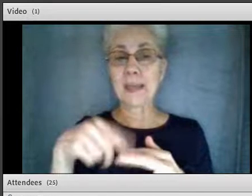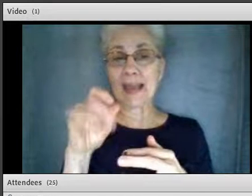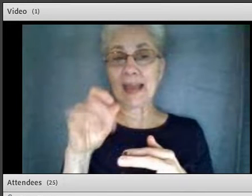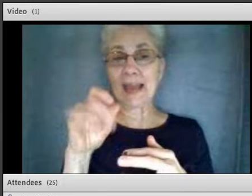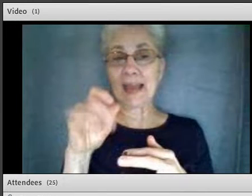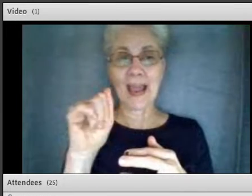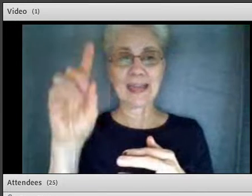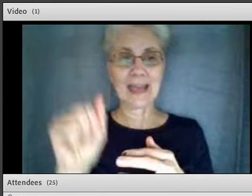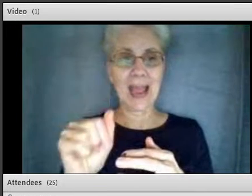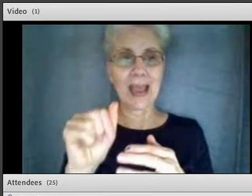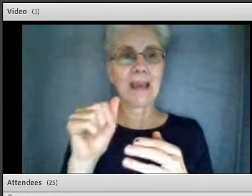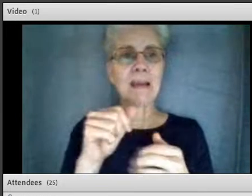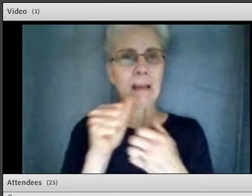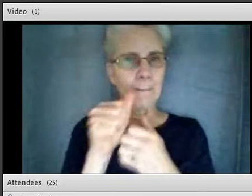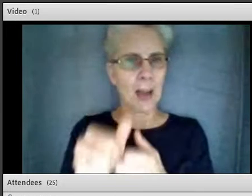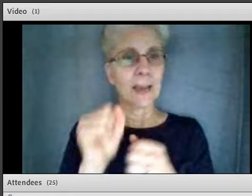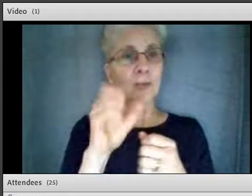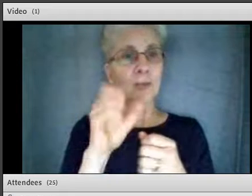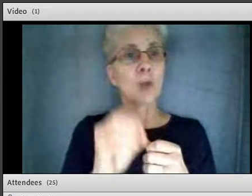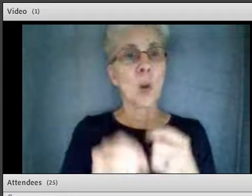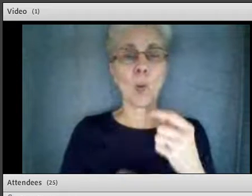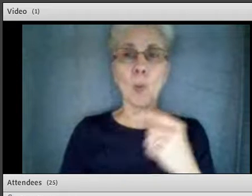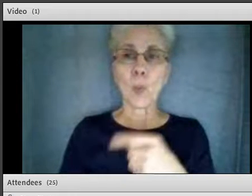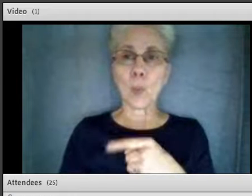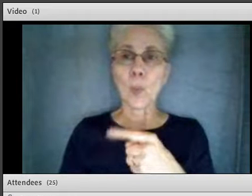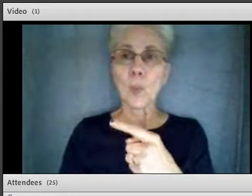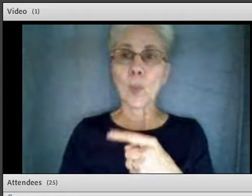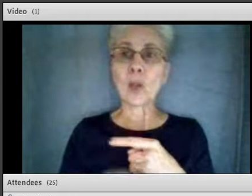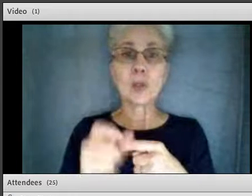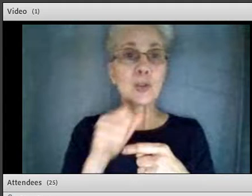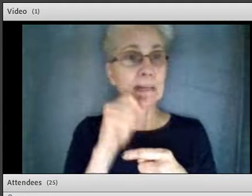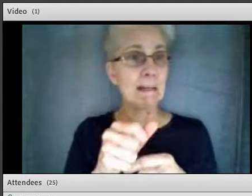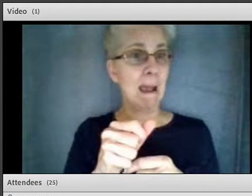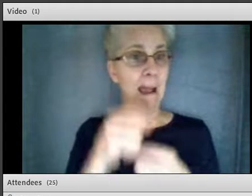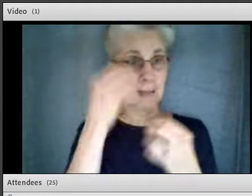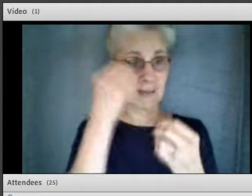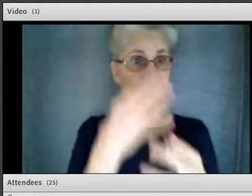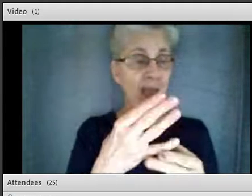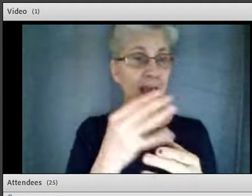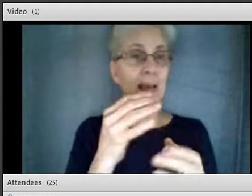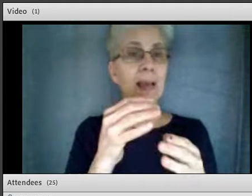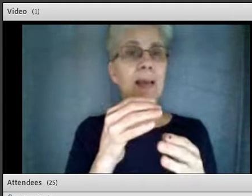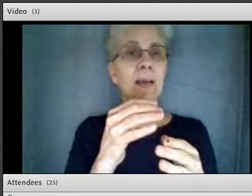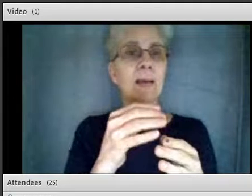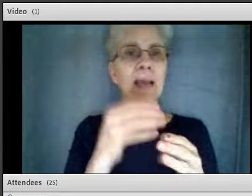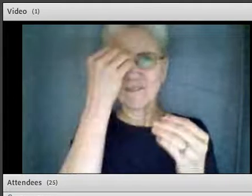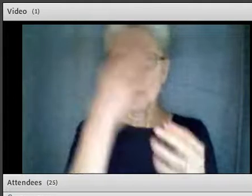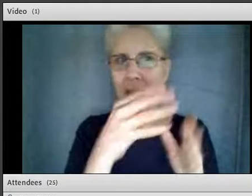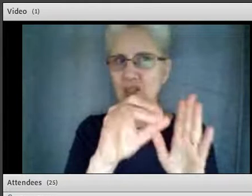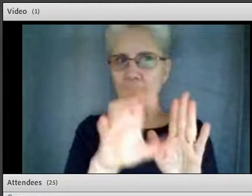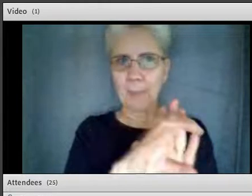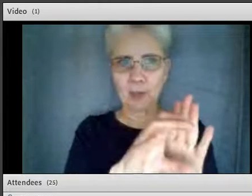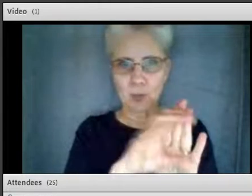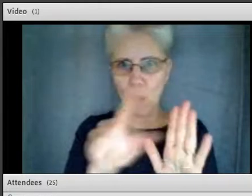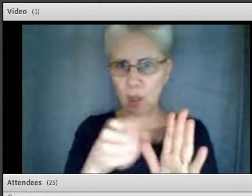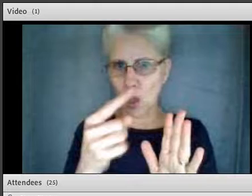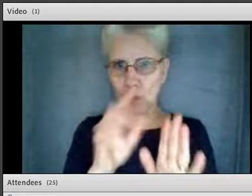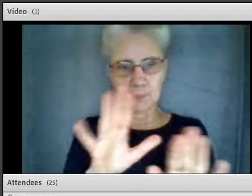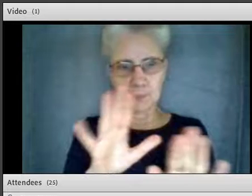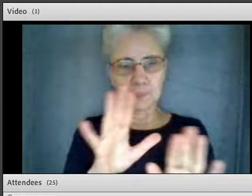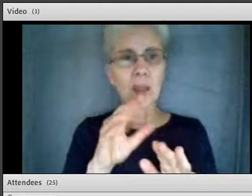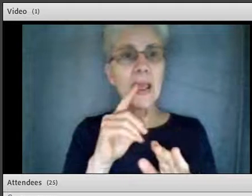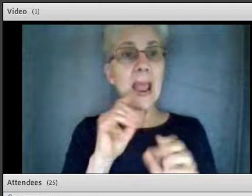So you should not convey information by image alone if you can avoid it. They can't be translated